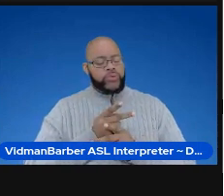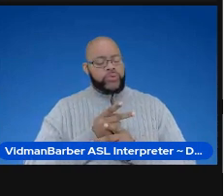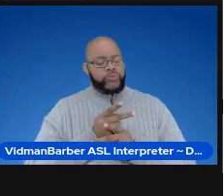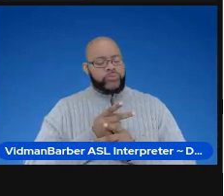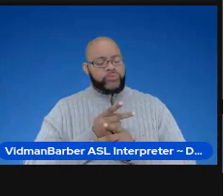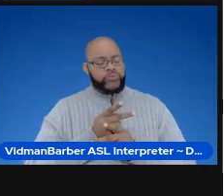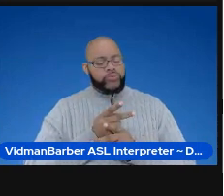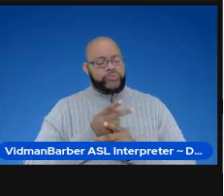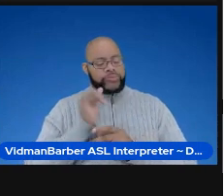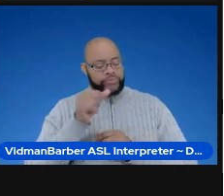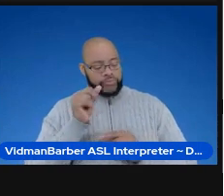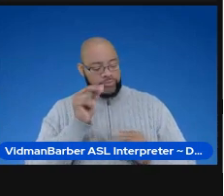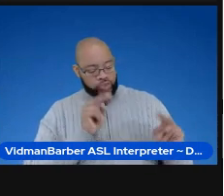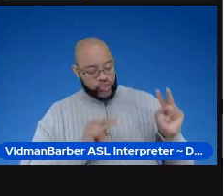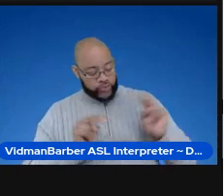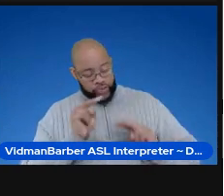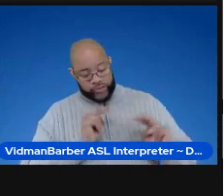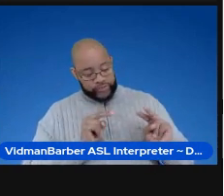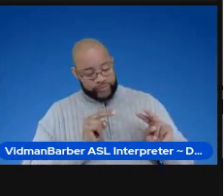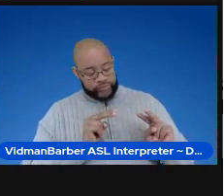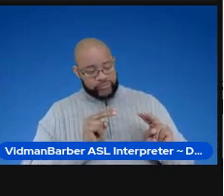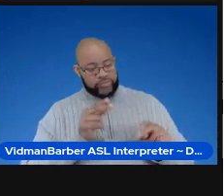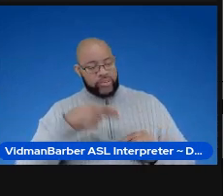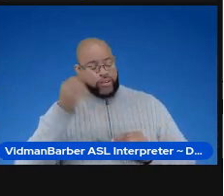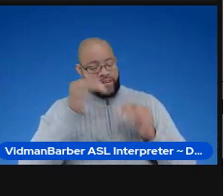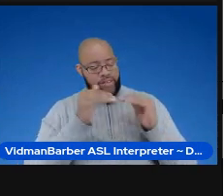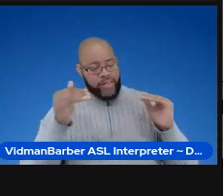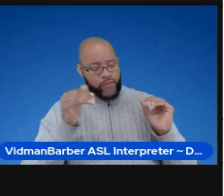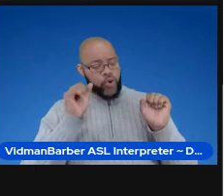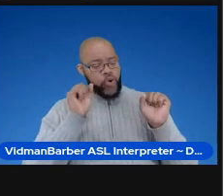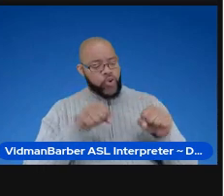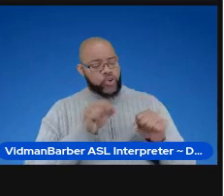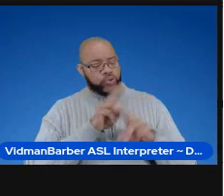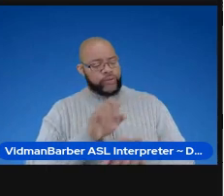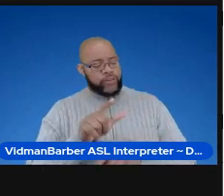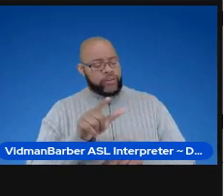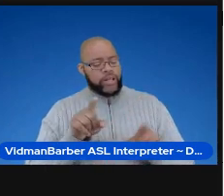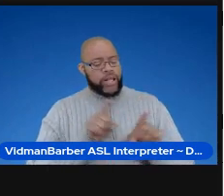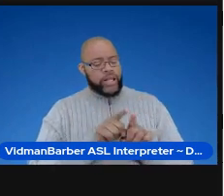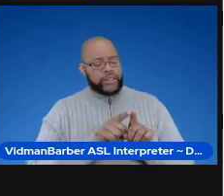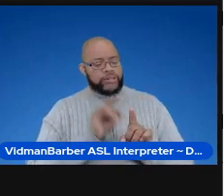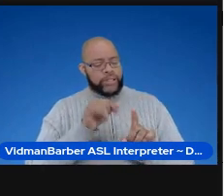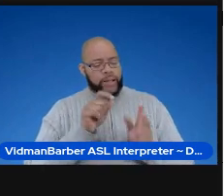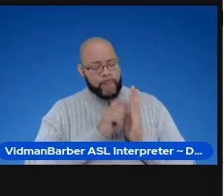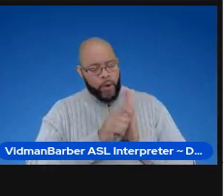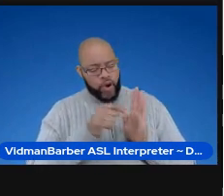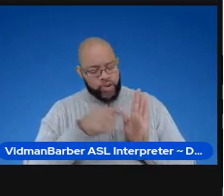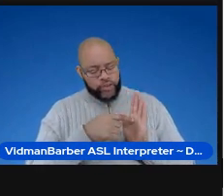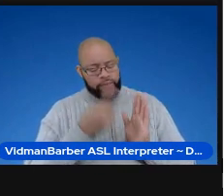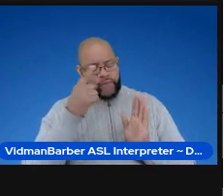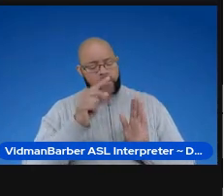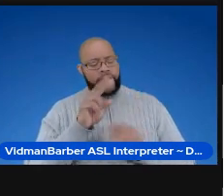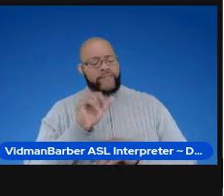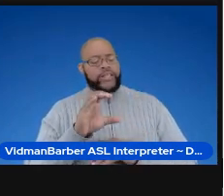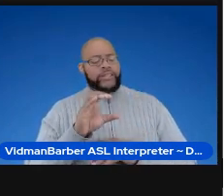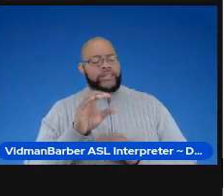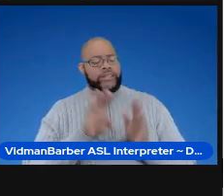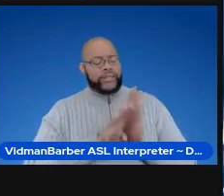I observed its high level could be useful as a marker to for vaccine